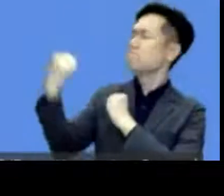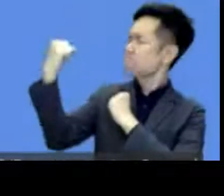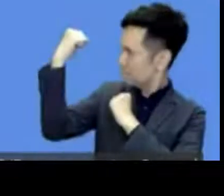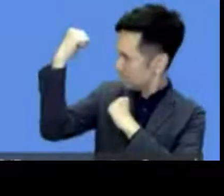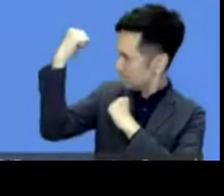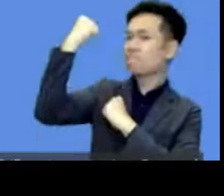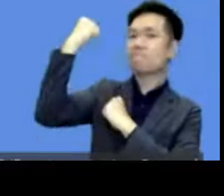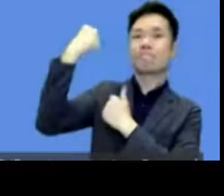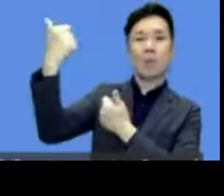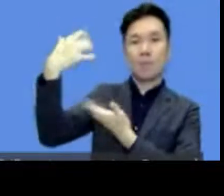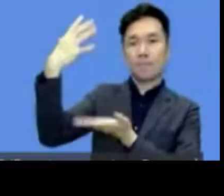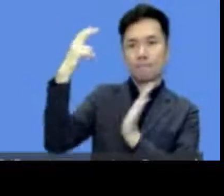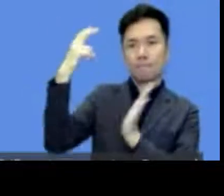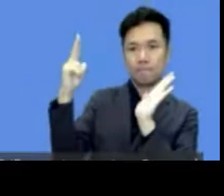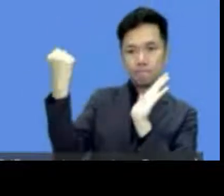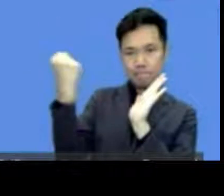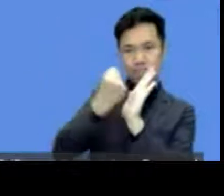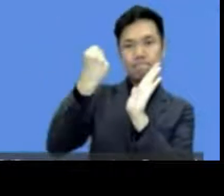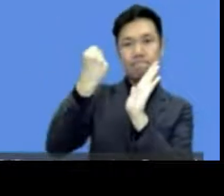please.